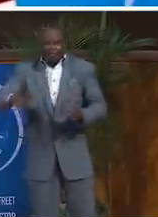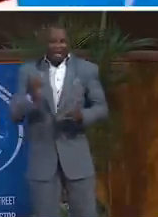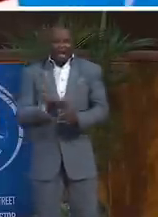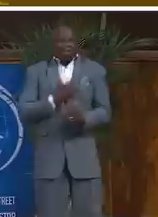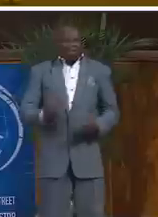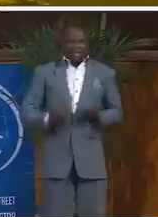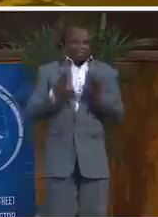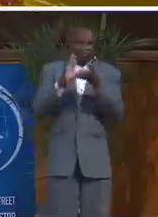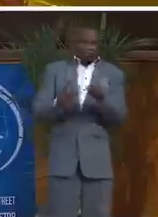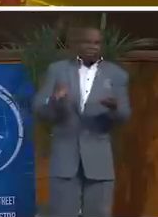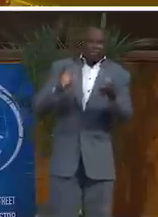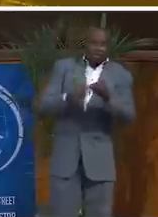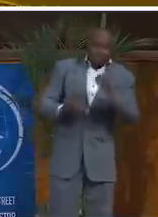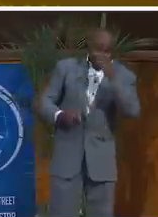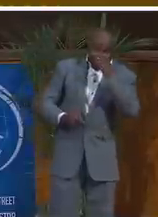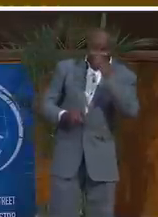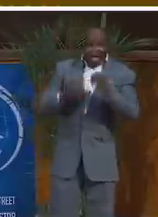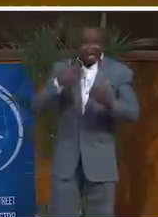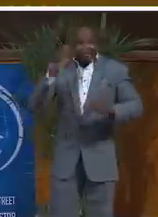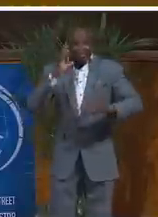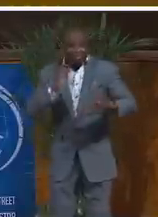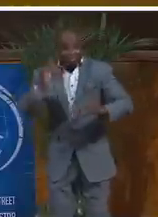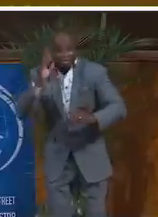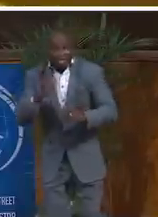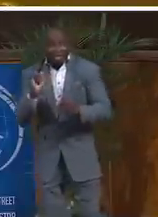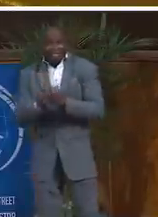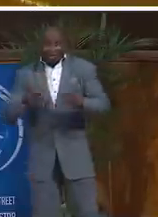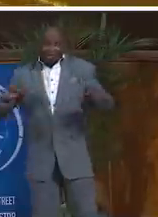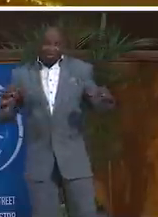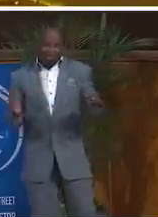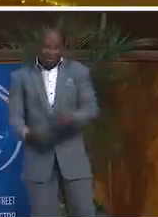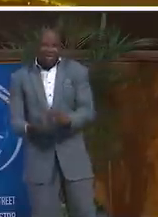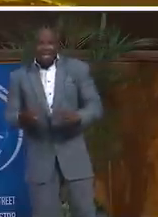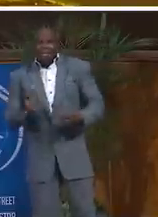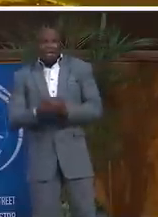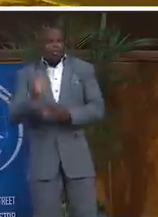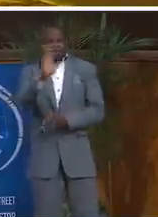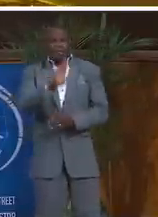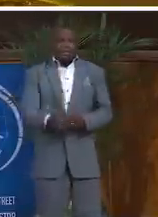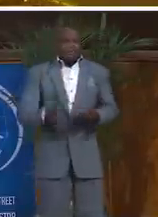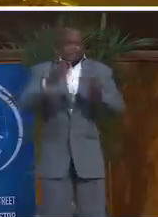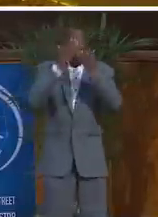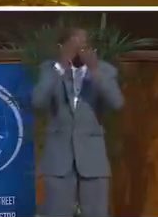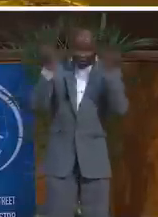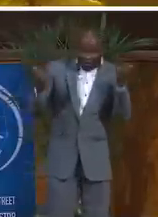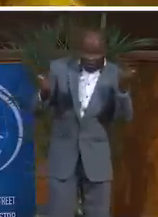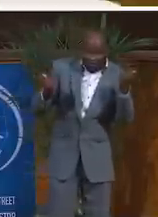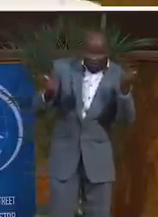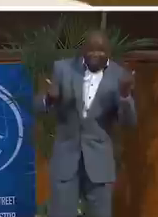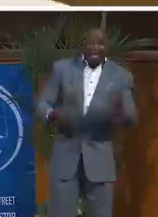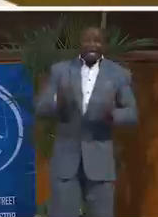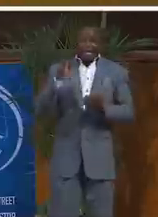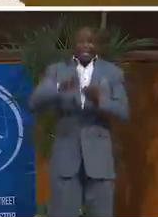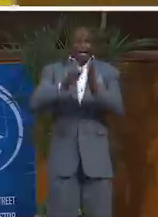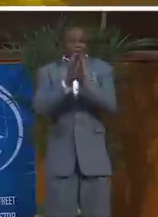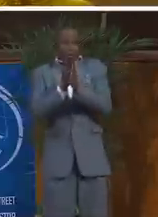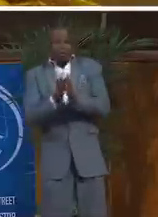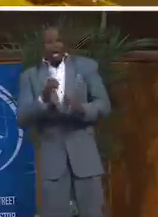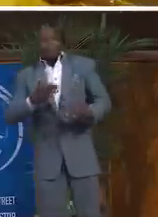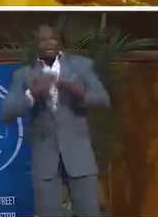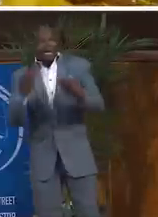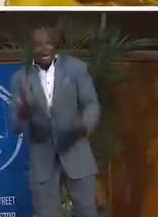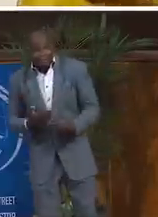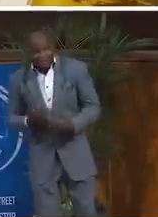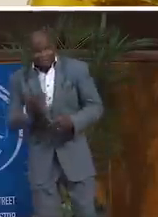resume. We have experiences that have hurt us in ways that we will never forget. And in that moment, I'm so